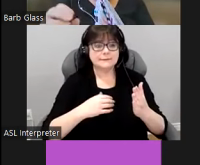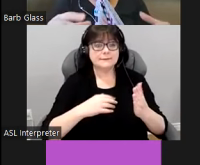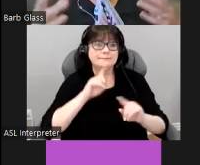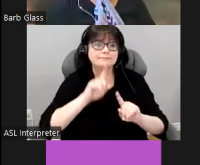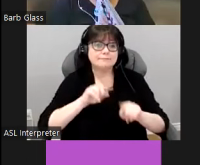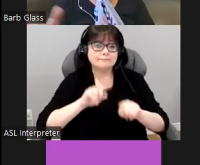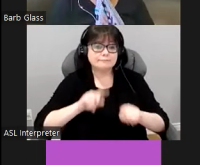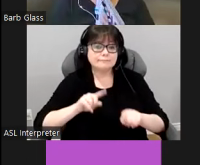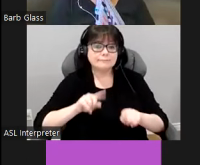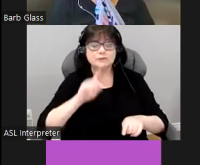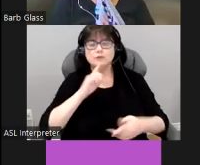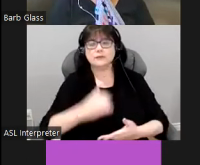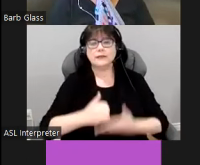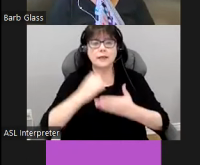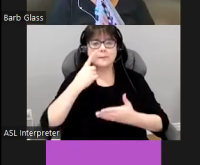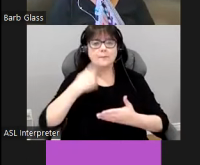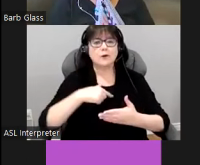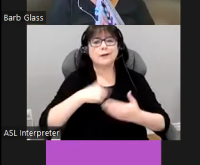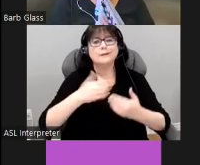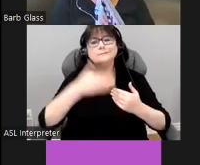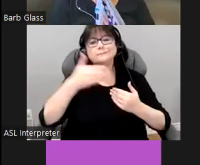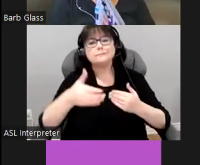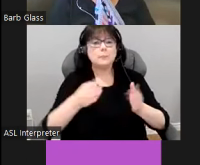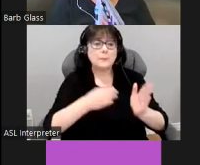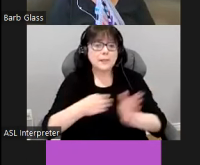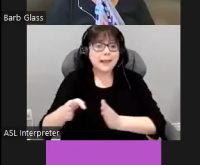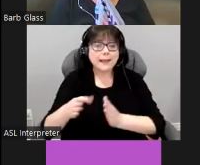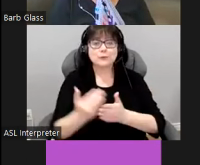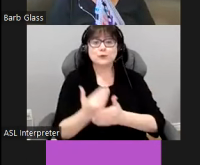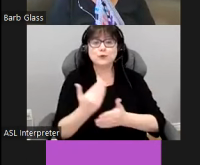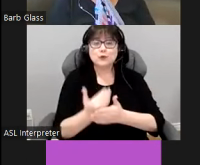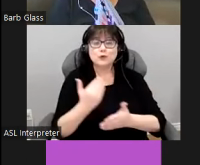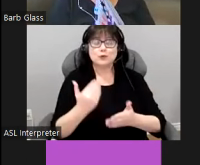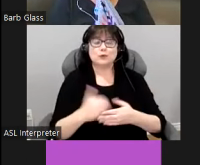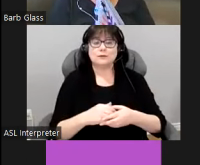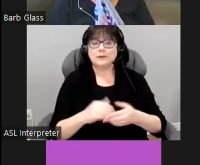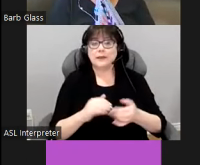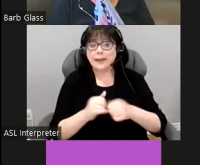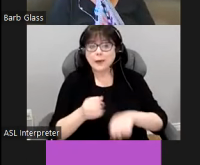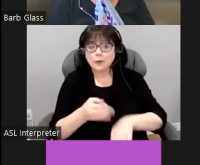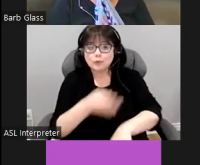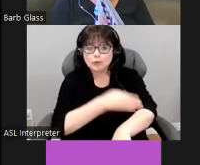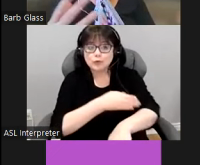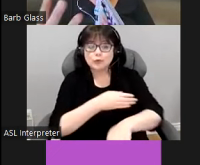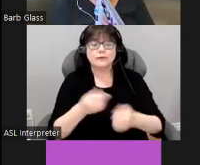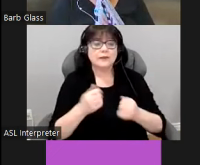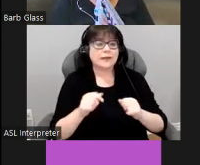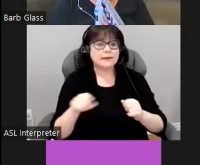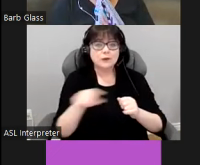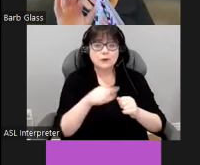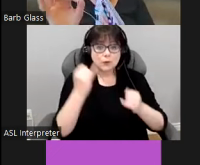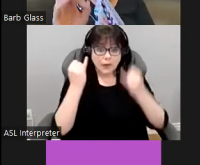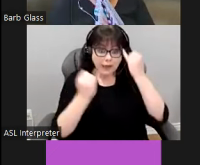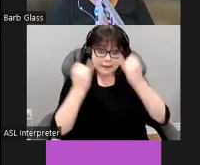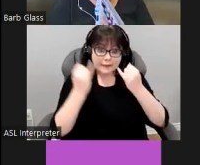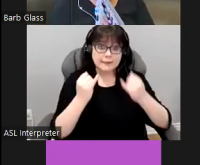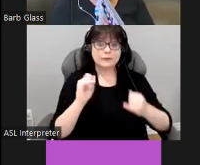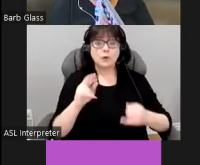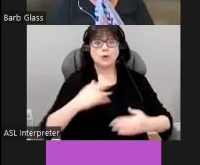us as we plan and get ready for next year, and ways we can improve or suggestions or things that you enjoyed about today. It's a very